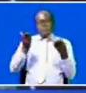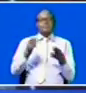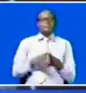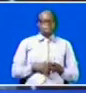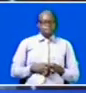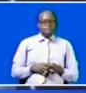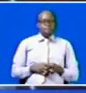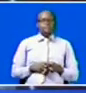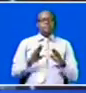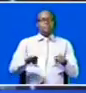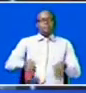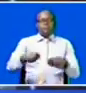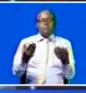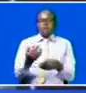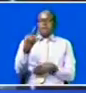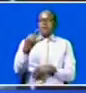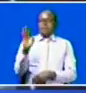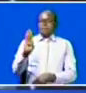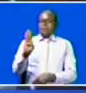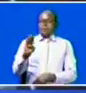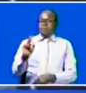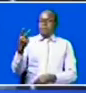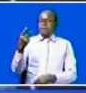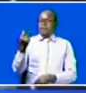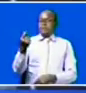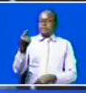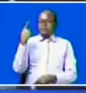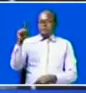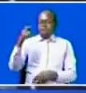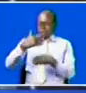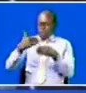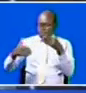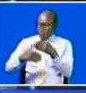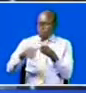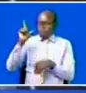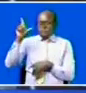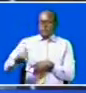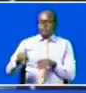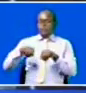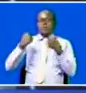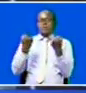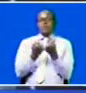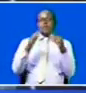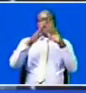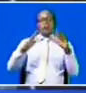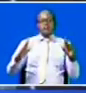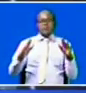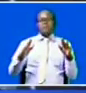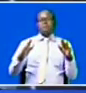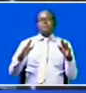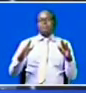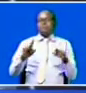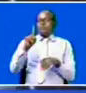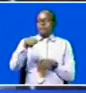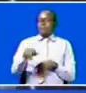we have provided 3 billion Kenya shillings for construction of affordable social housing units by the government and